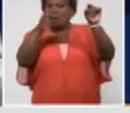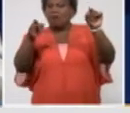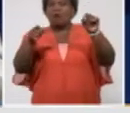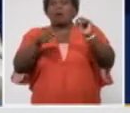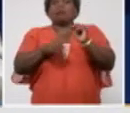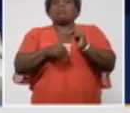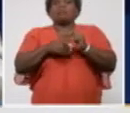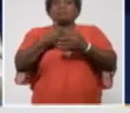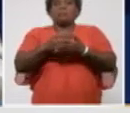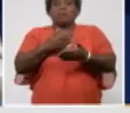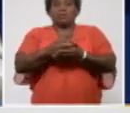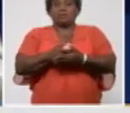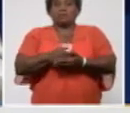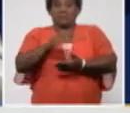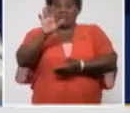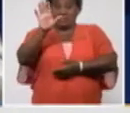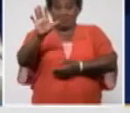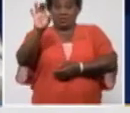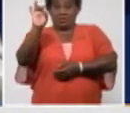4,423, or the